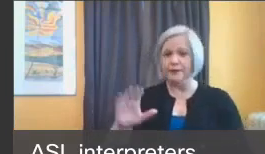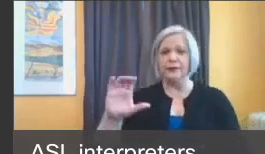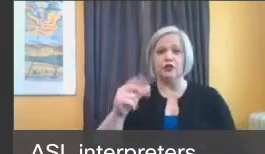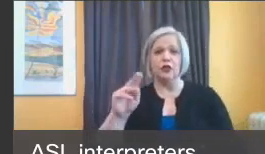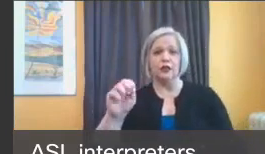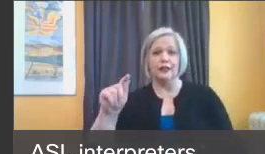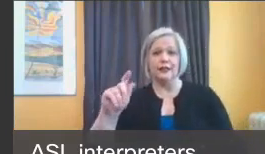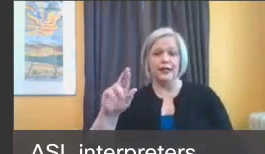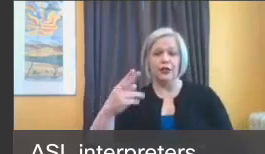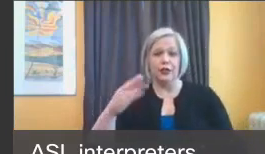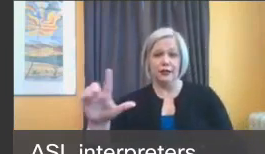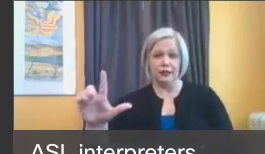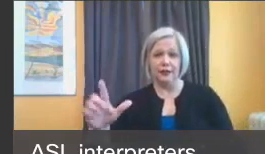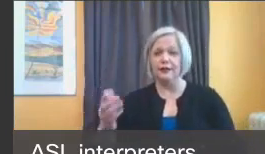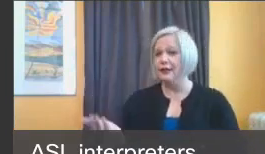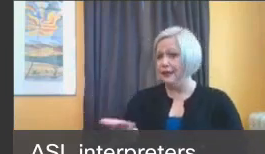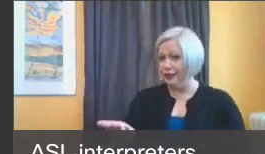Charlene Taylor Hill. Here.